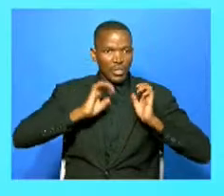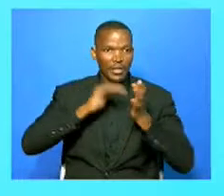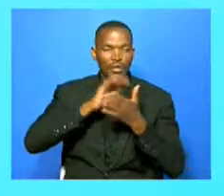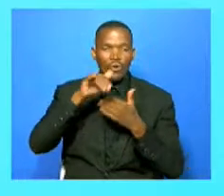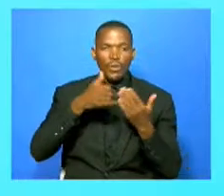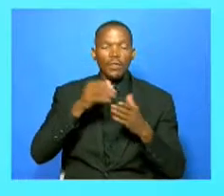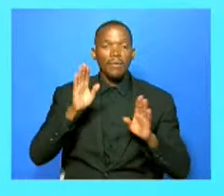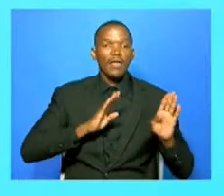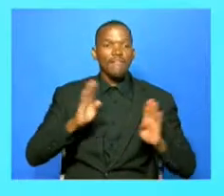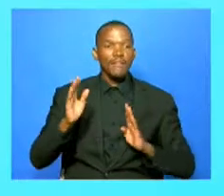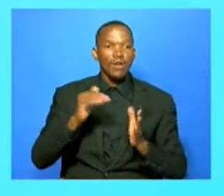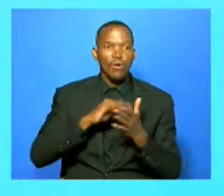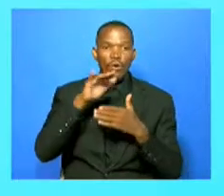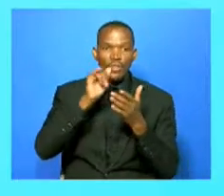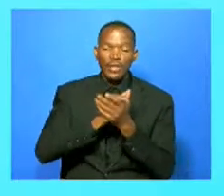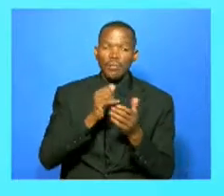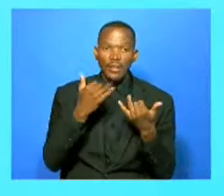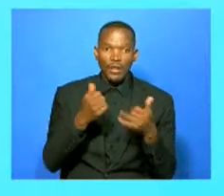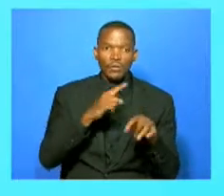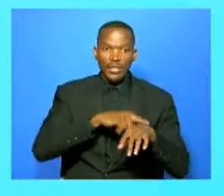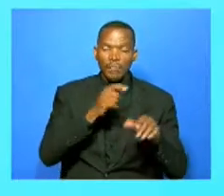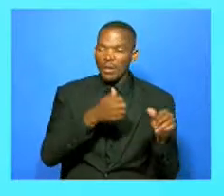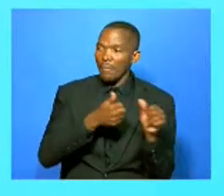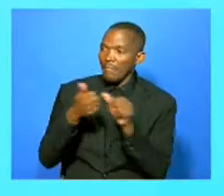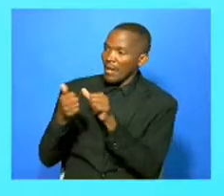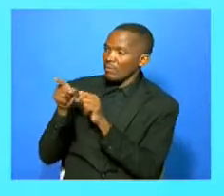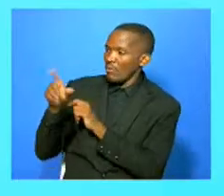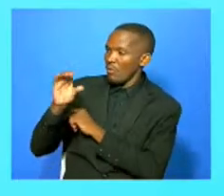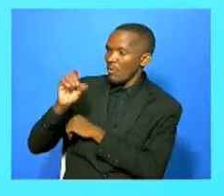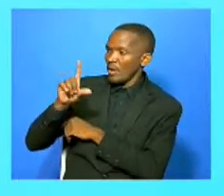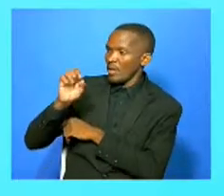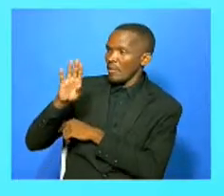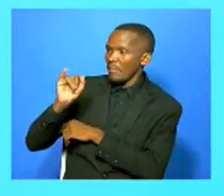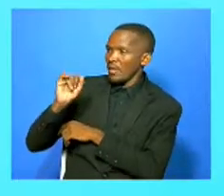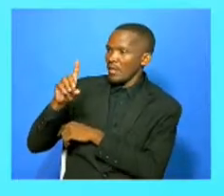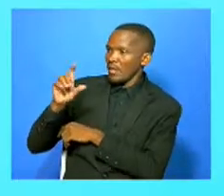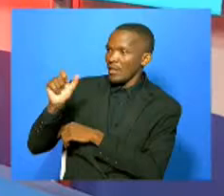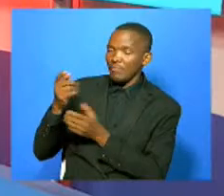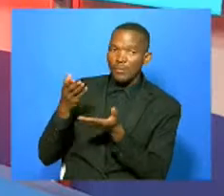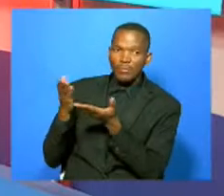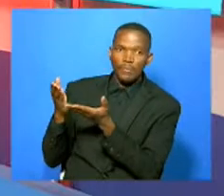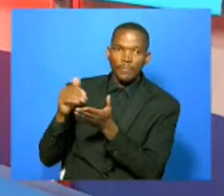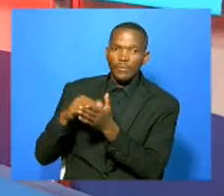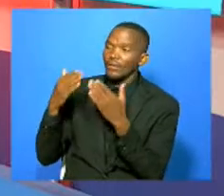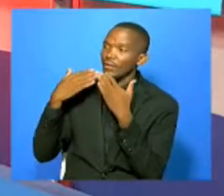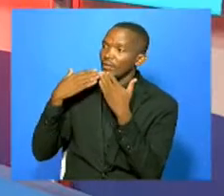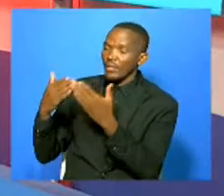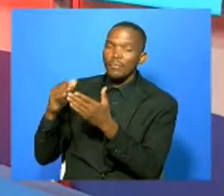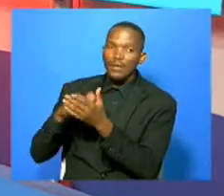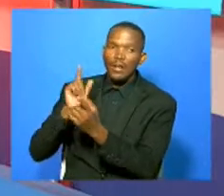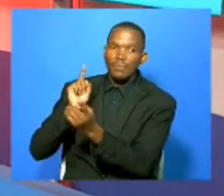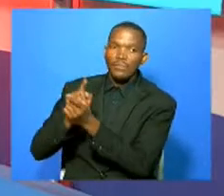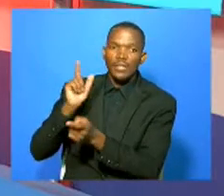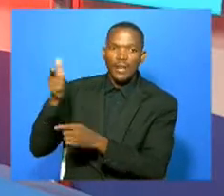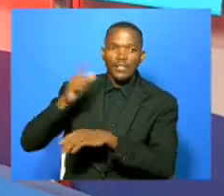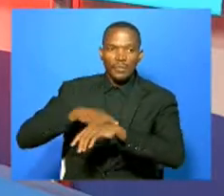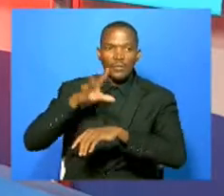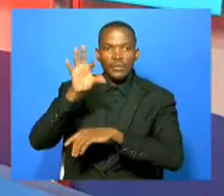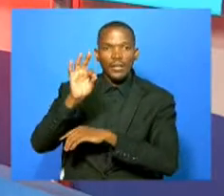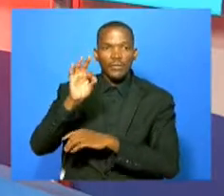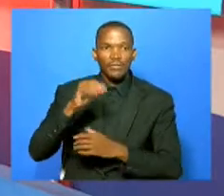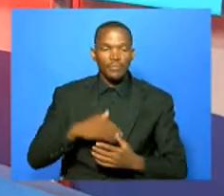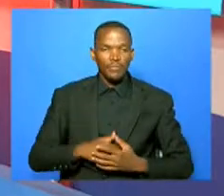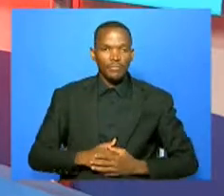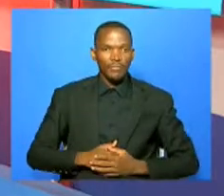le boitshwaro me ka tsone tsa baka tlhe tla ke di busetse ko go o lebile sa moka o lebile khajira ke har kopane kgante jana ka nako ya bofera bongwe